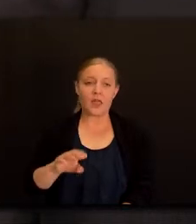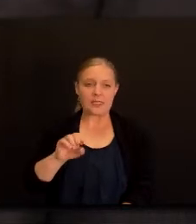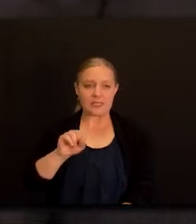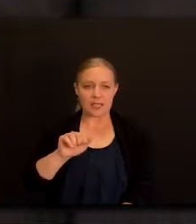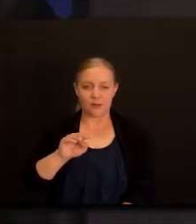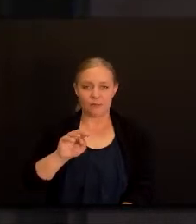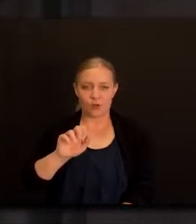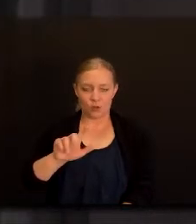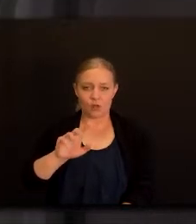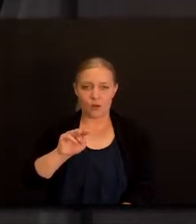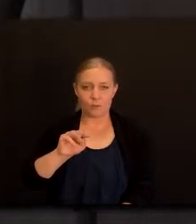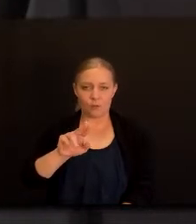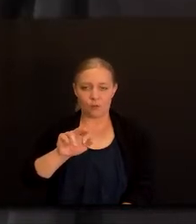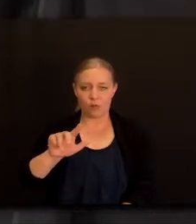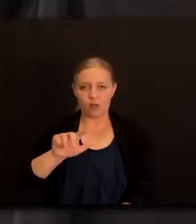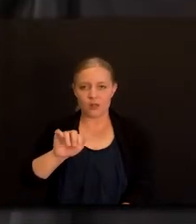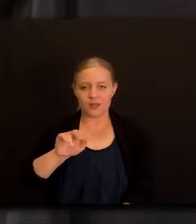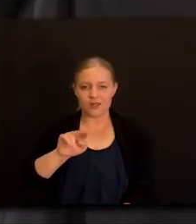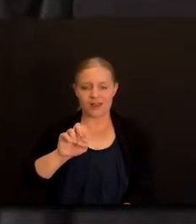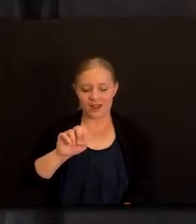Samuel George Mullinex.